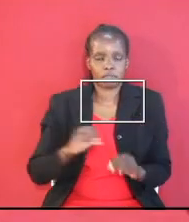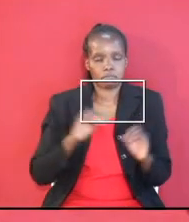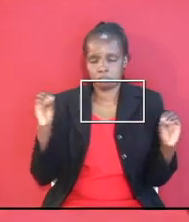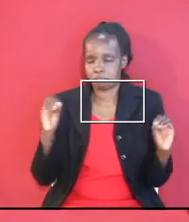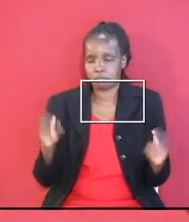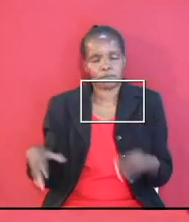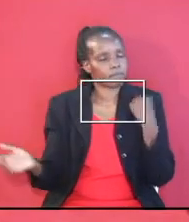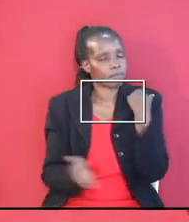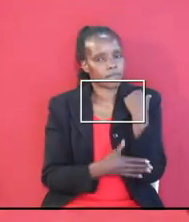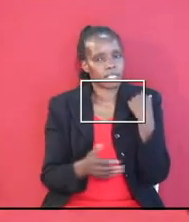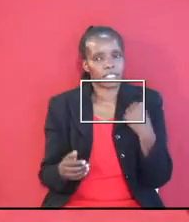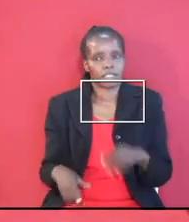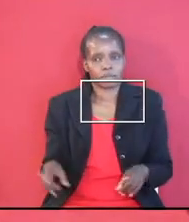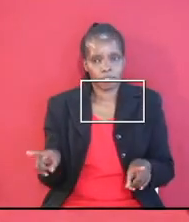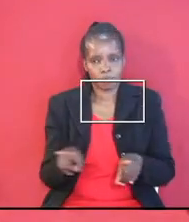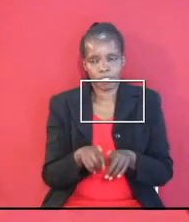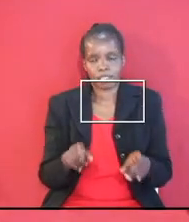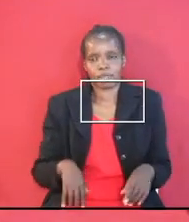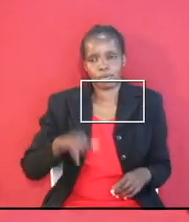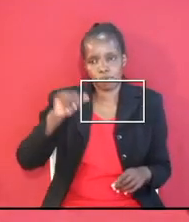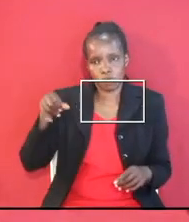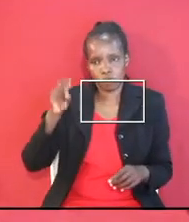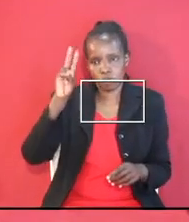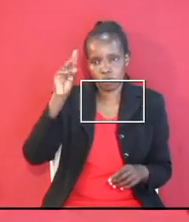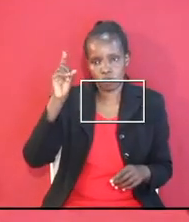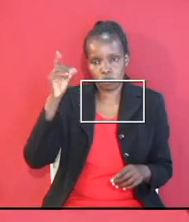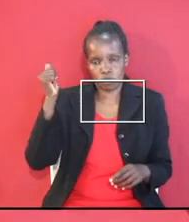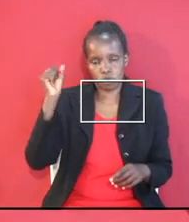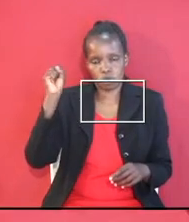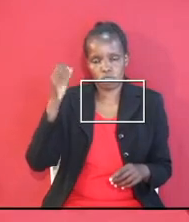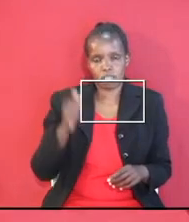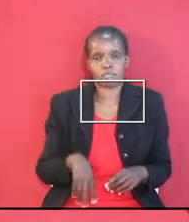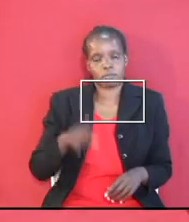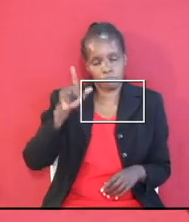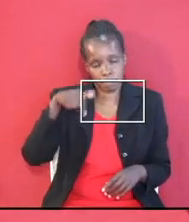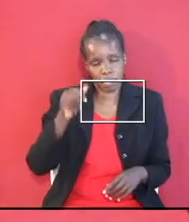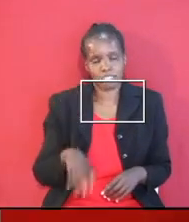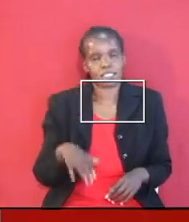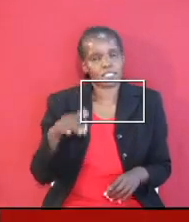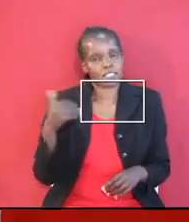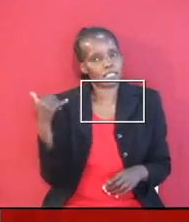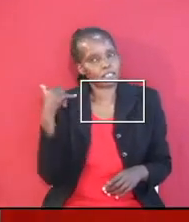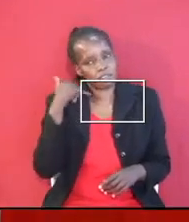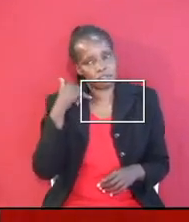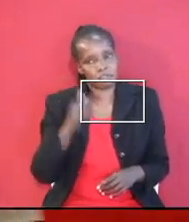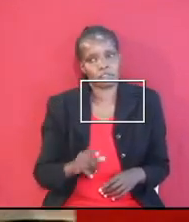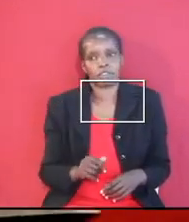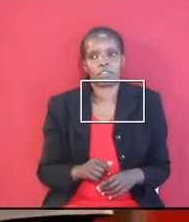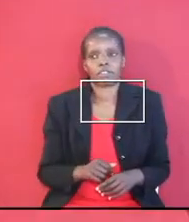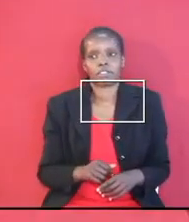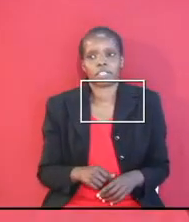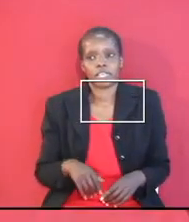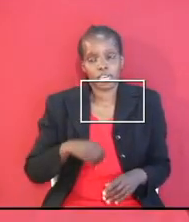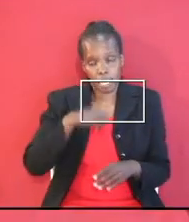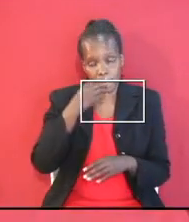Utakuwa kama Judas. So you must receive a what? A calling. After you received your calling,